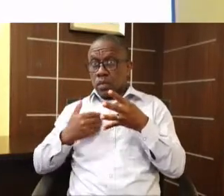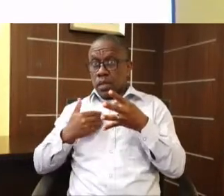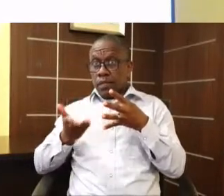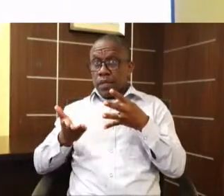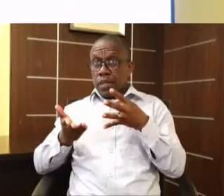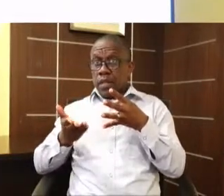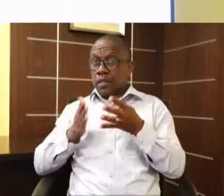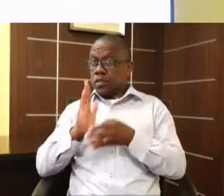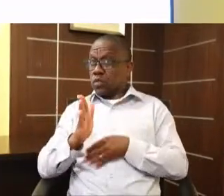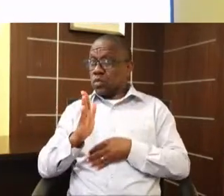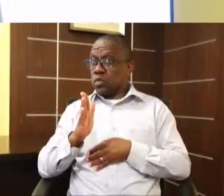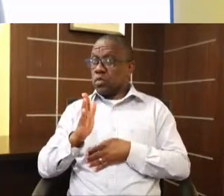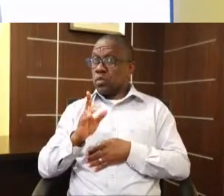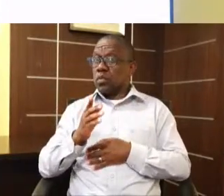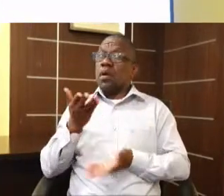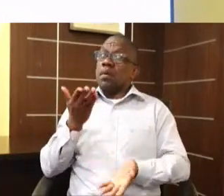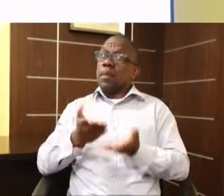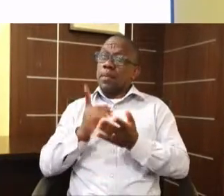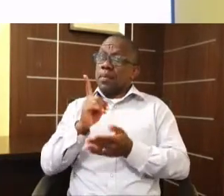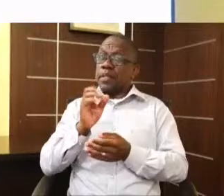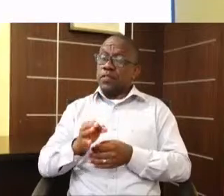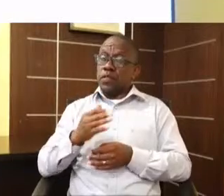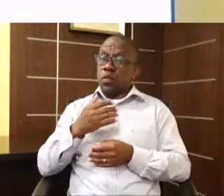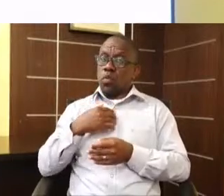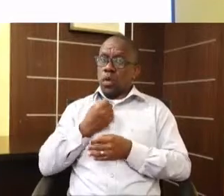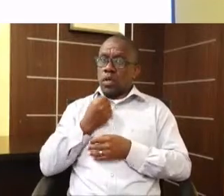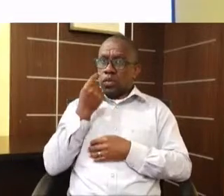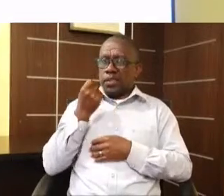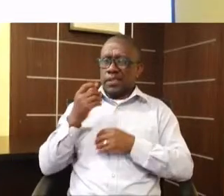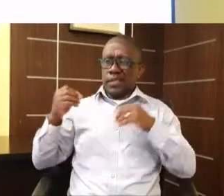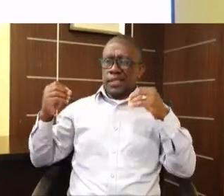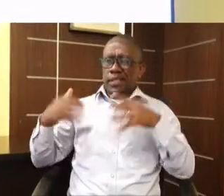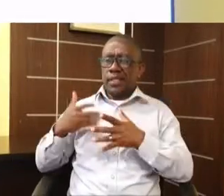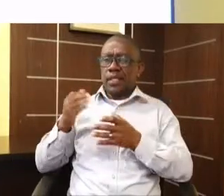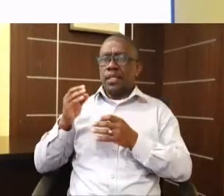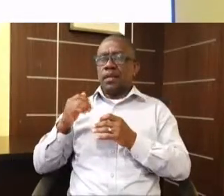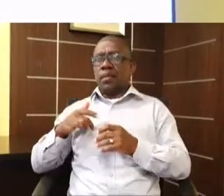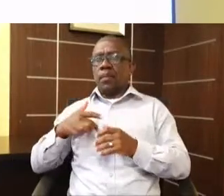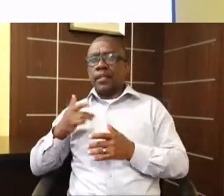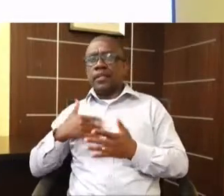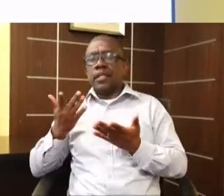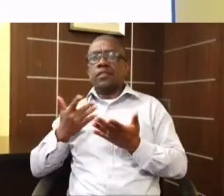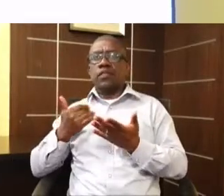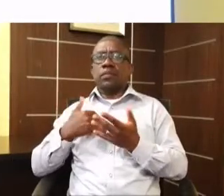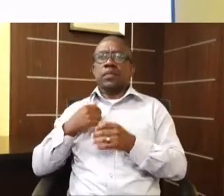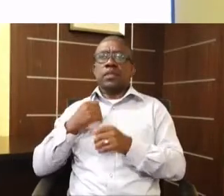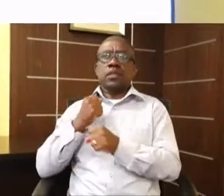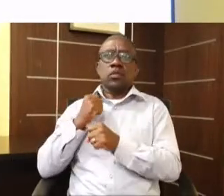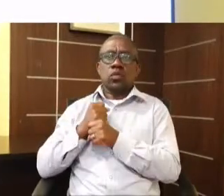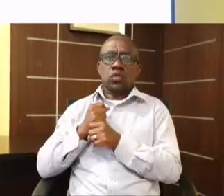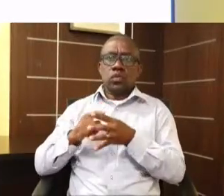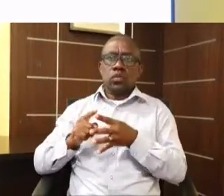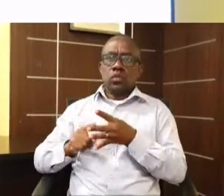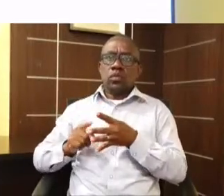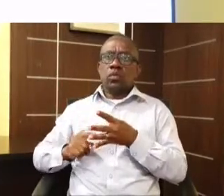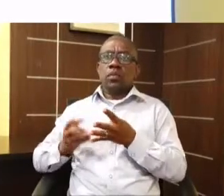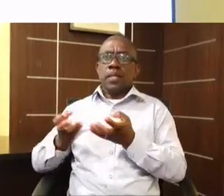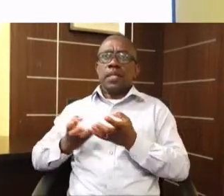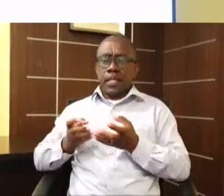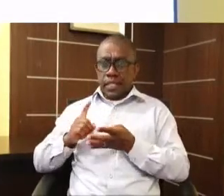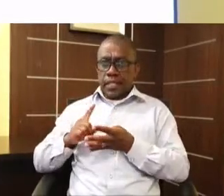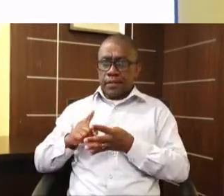there, but actually, if you want it contextualized to environment, I've been raped, Mary, what do I do?